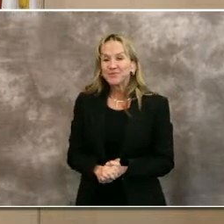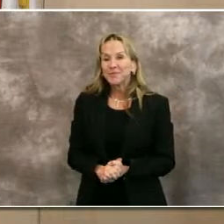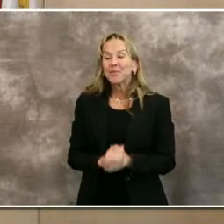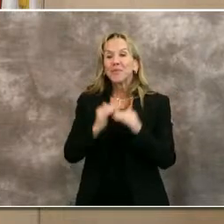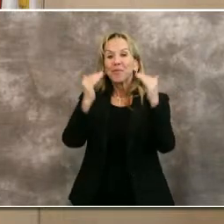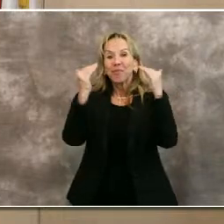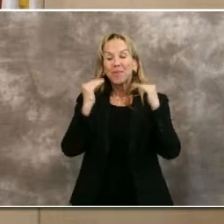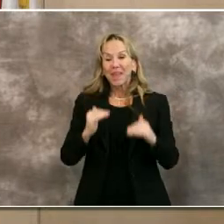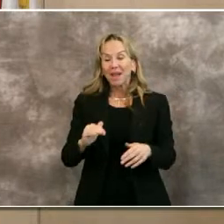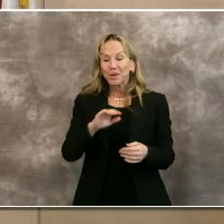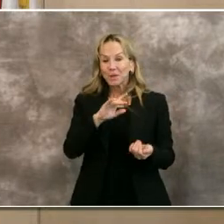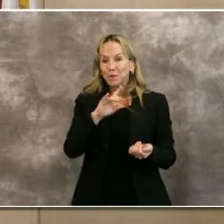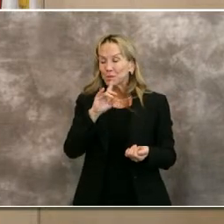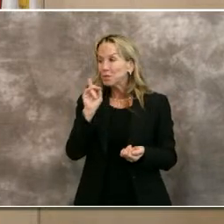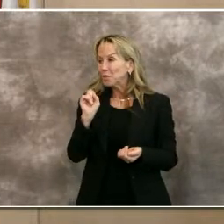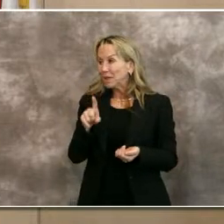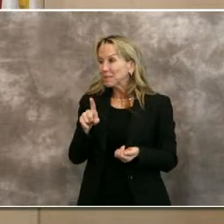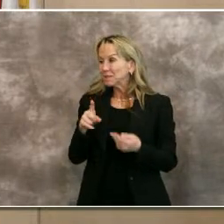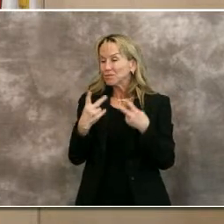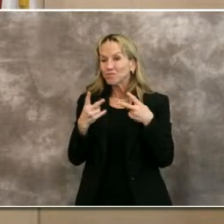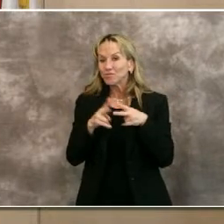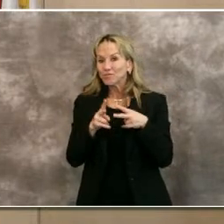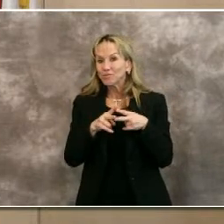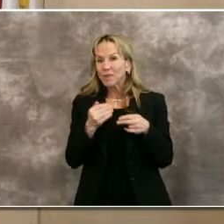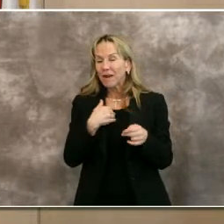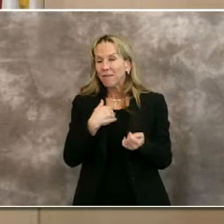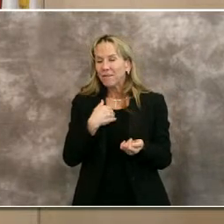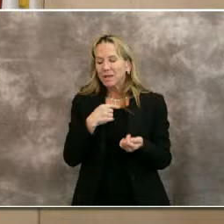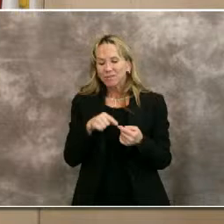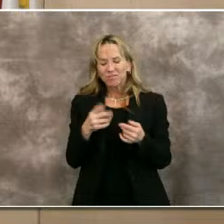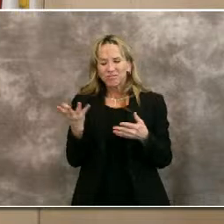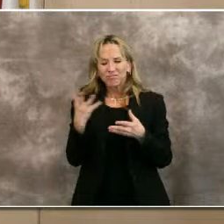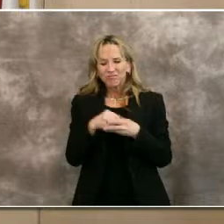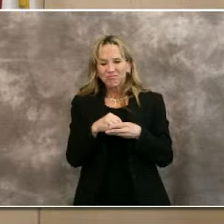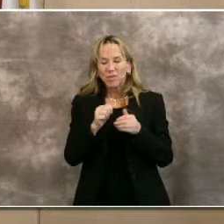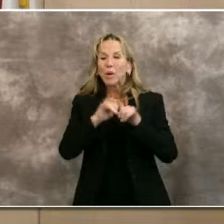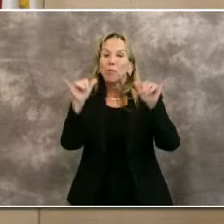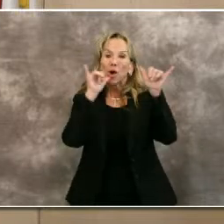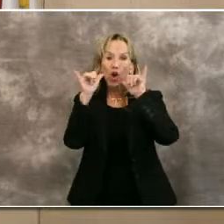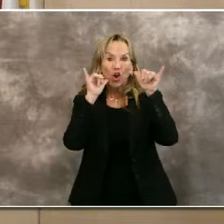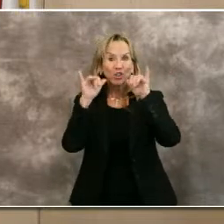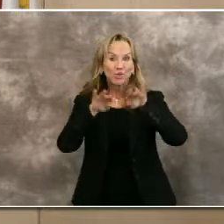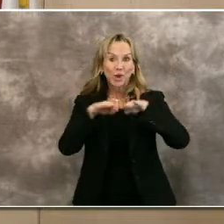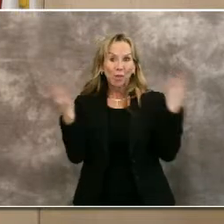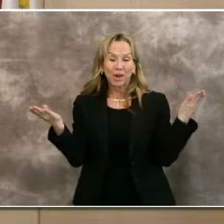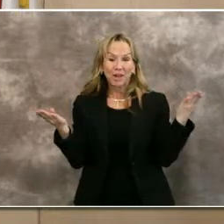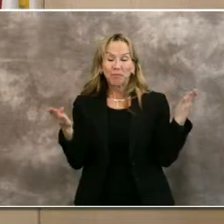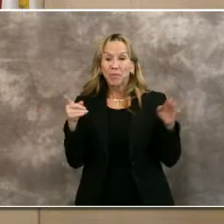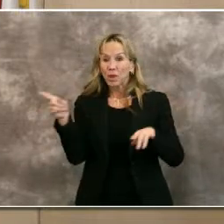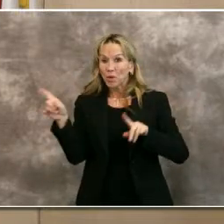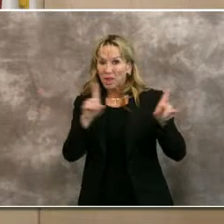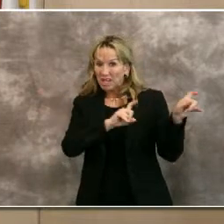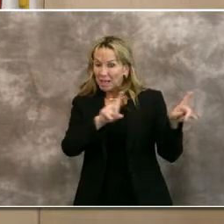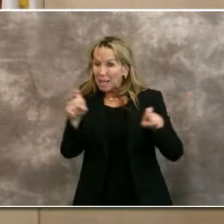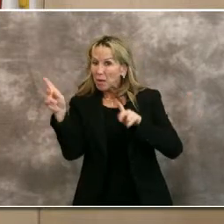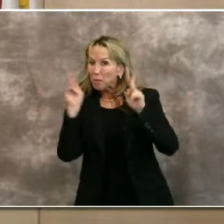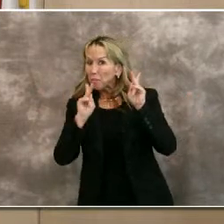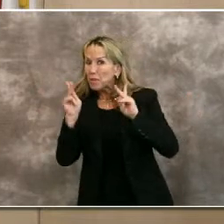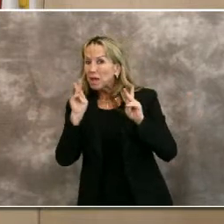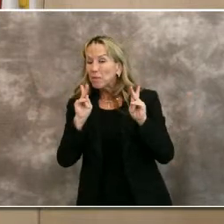of questions has to do with bars reopening. Are you asking people who